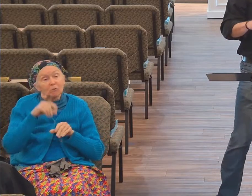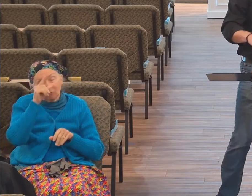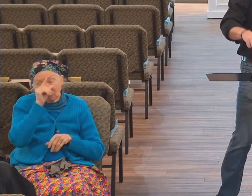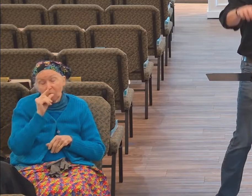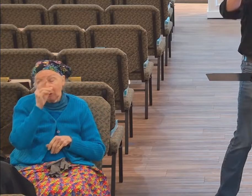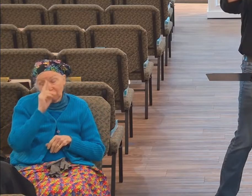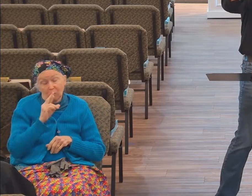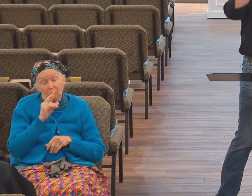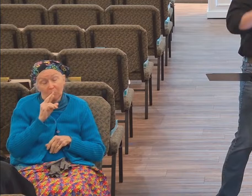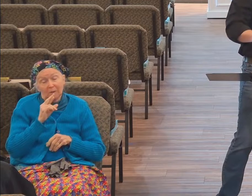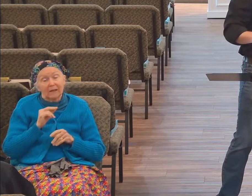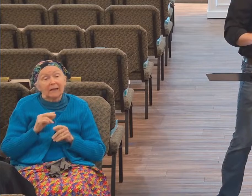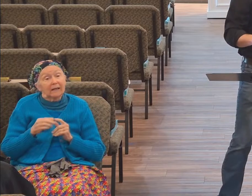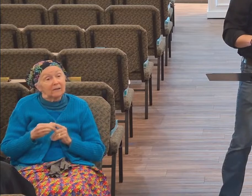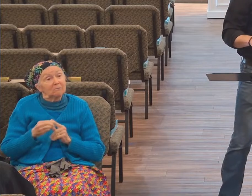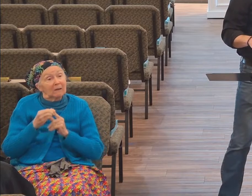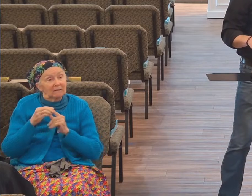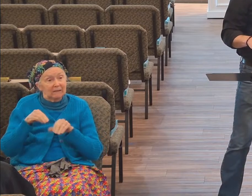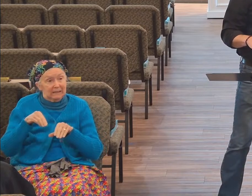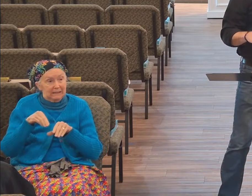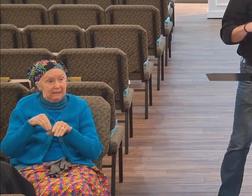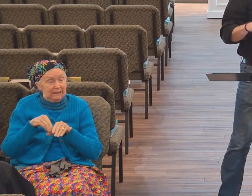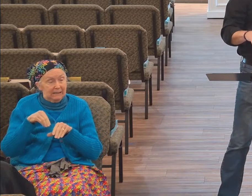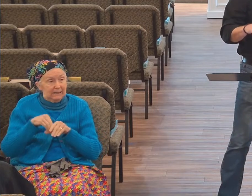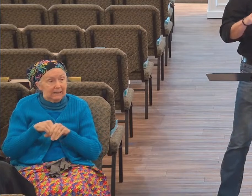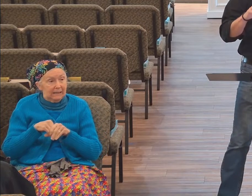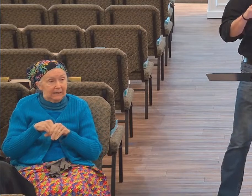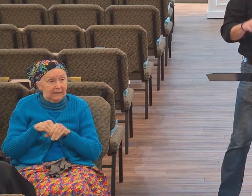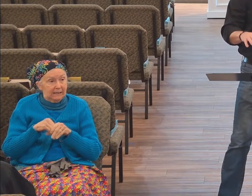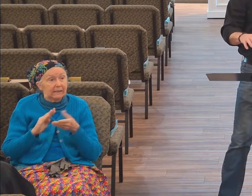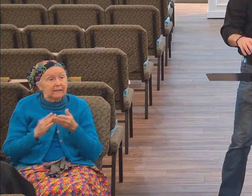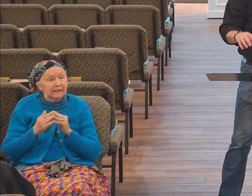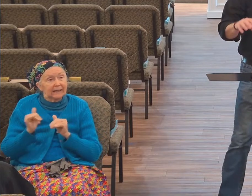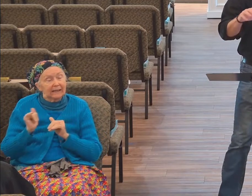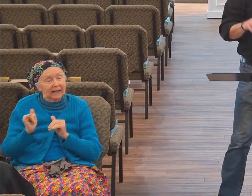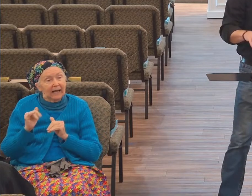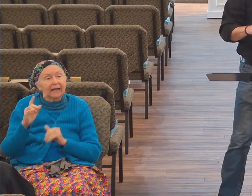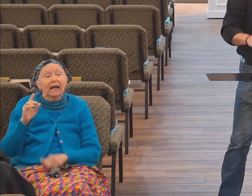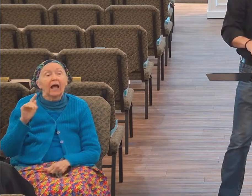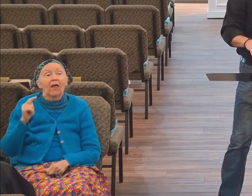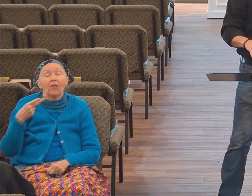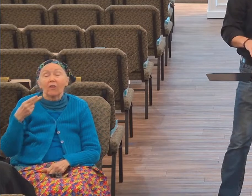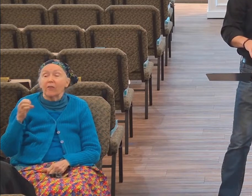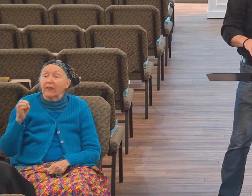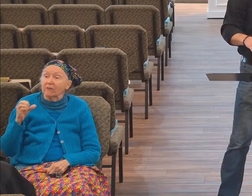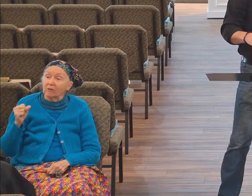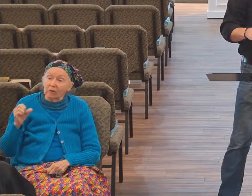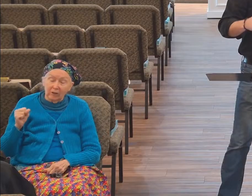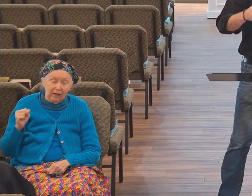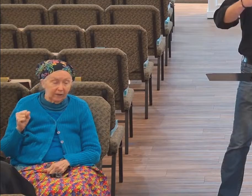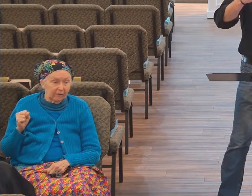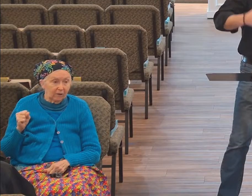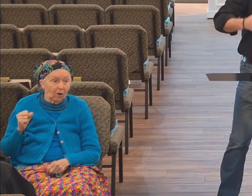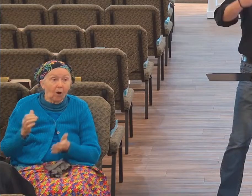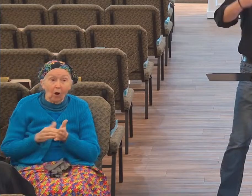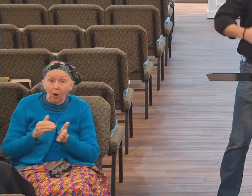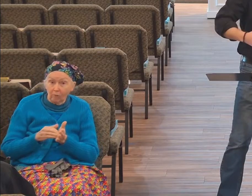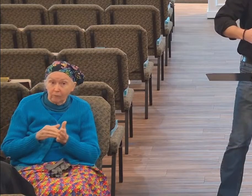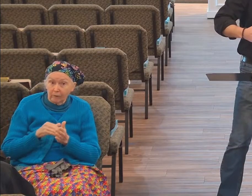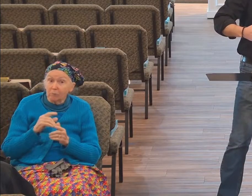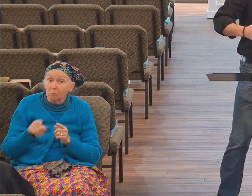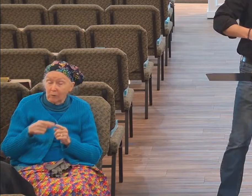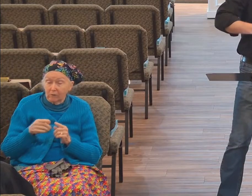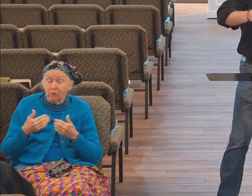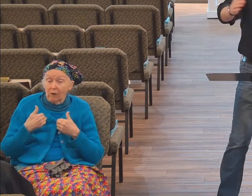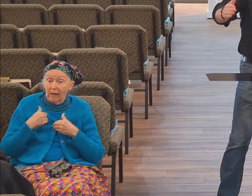in a place like Thessalonica. Okay, that's important to understand. Now, oftentimes, when it comes to leaders like